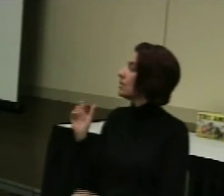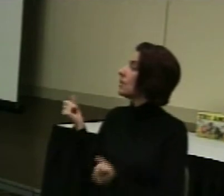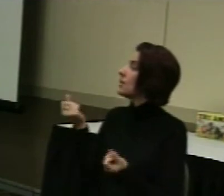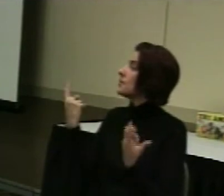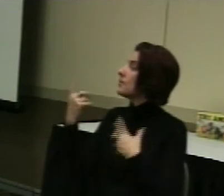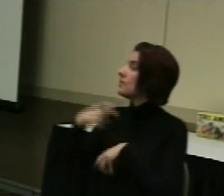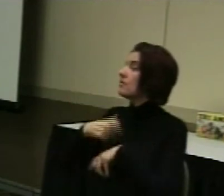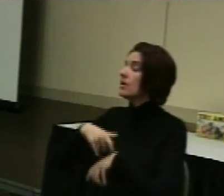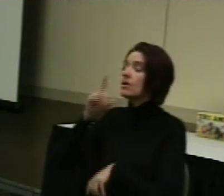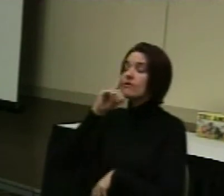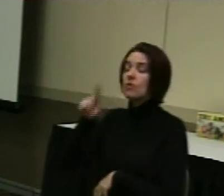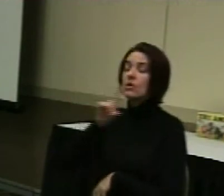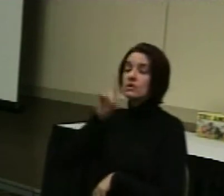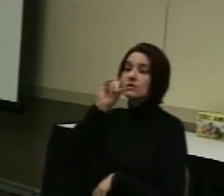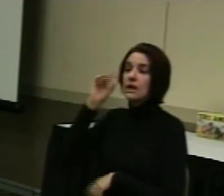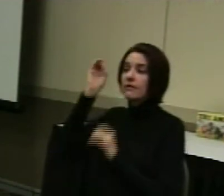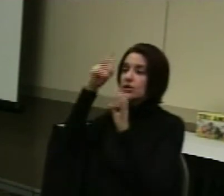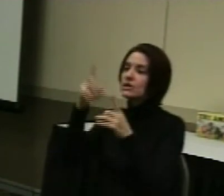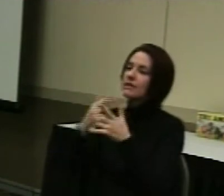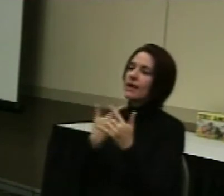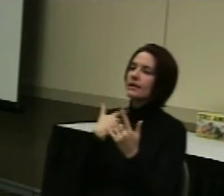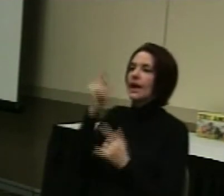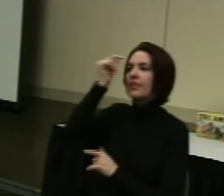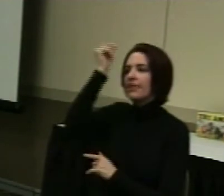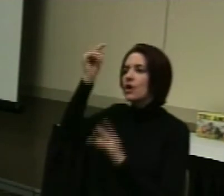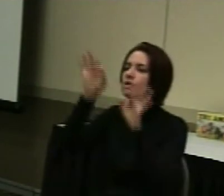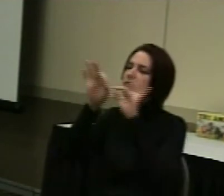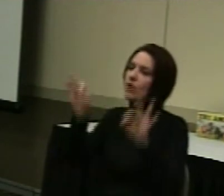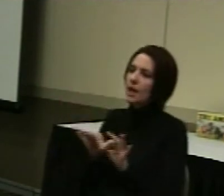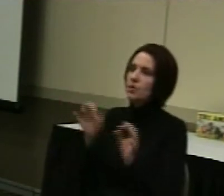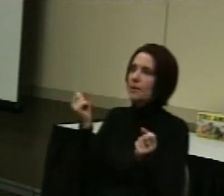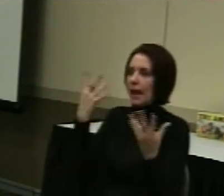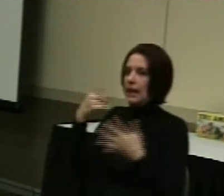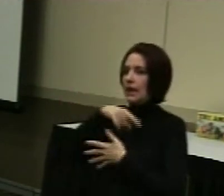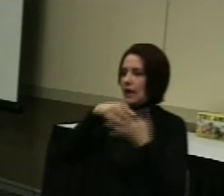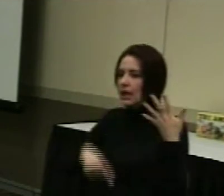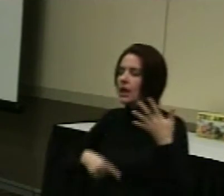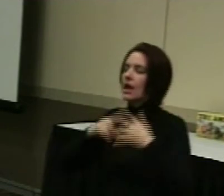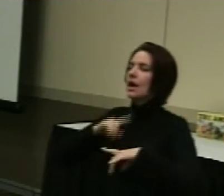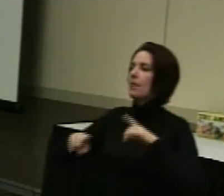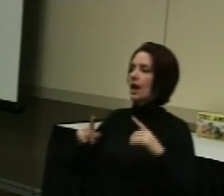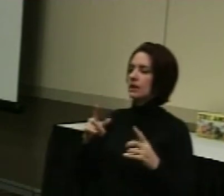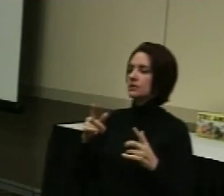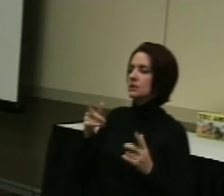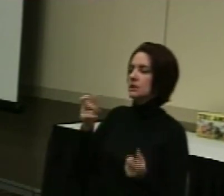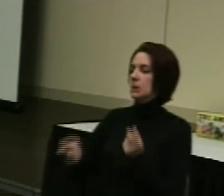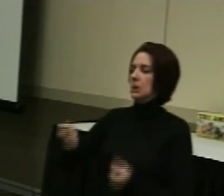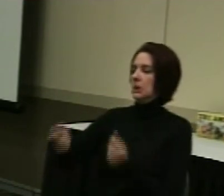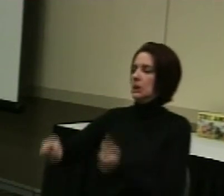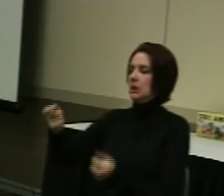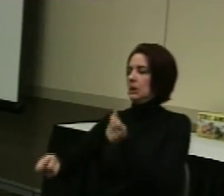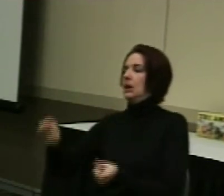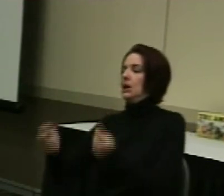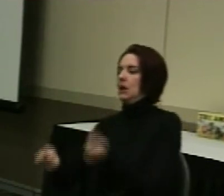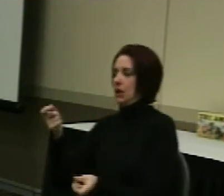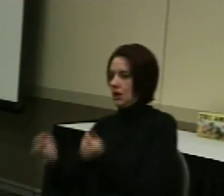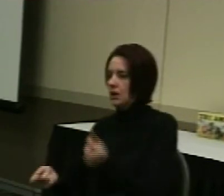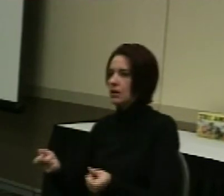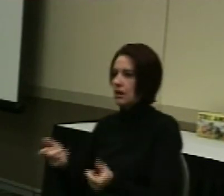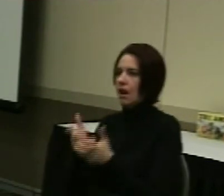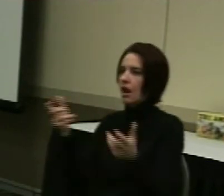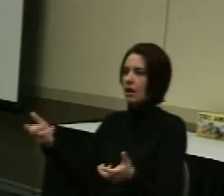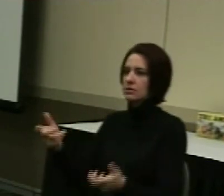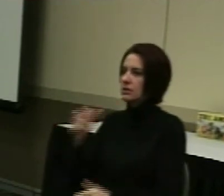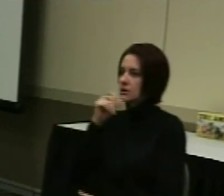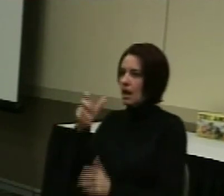Ed, there's lots of theories and framework, but I feel like we're always adjusting and modifying, and there's